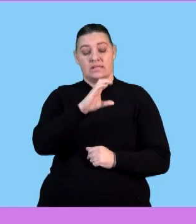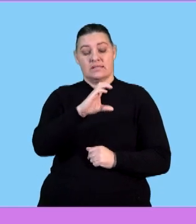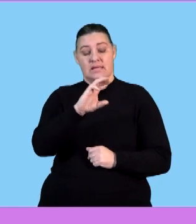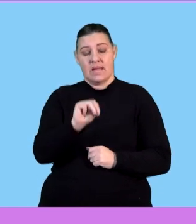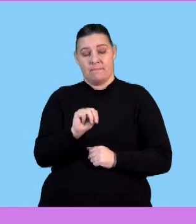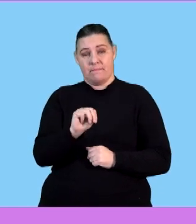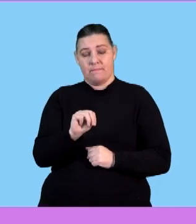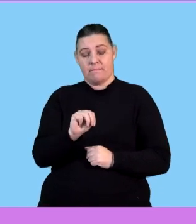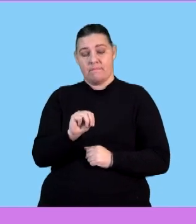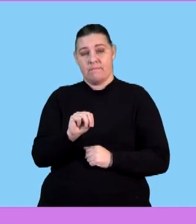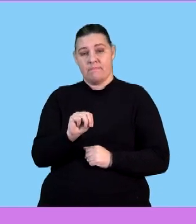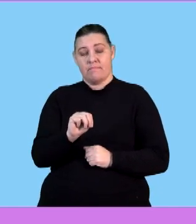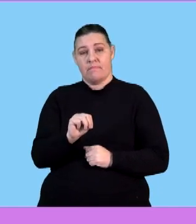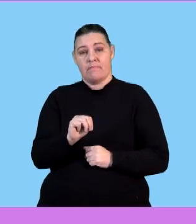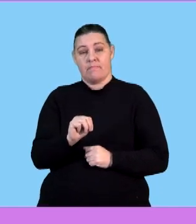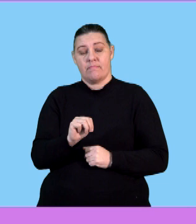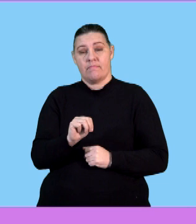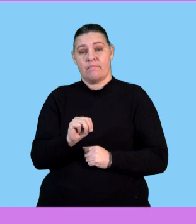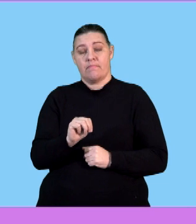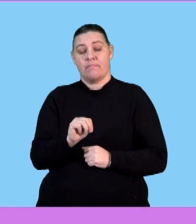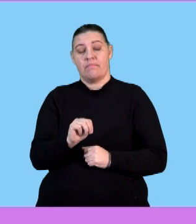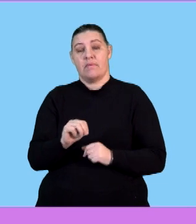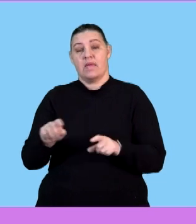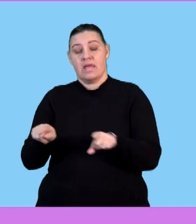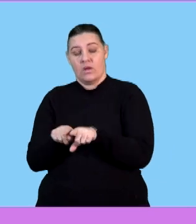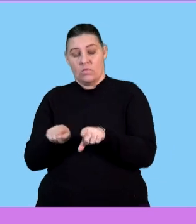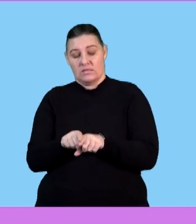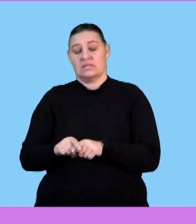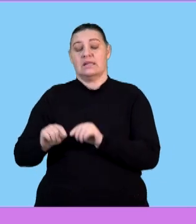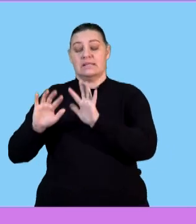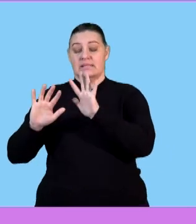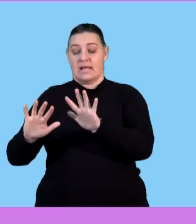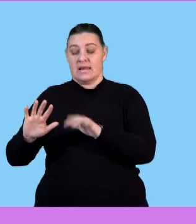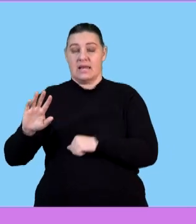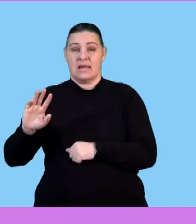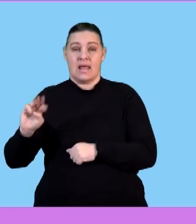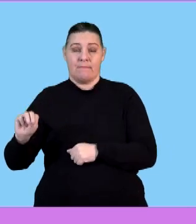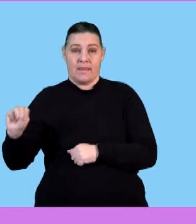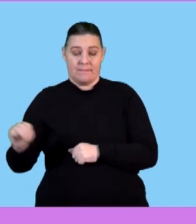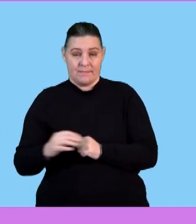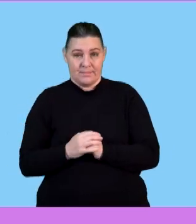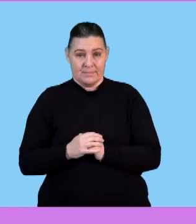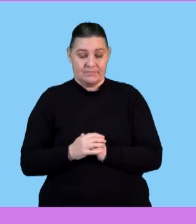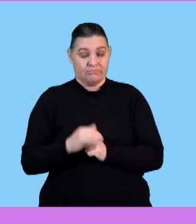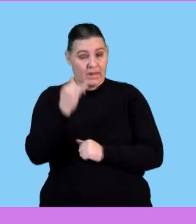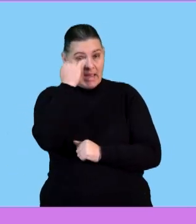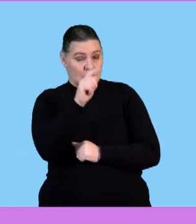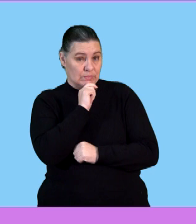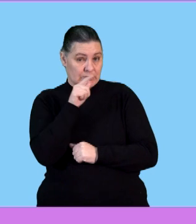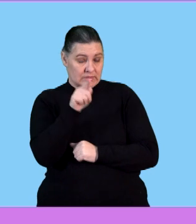centimeter is 10 millimeters. All right. Using that